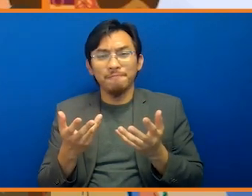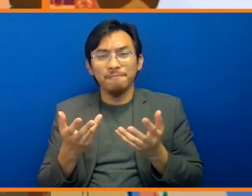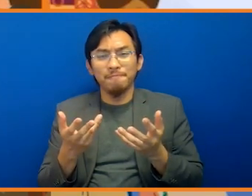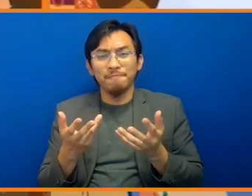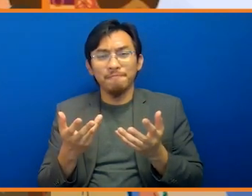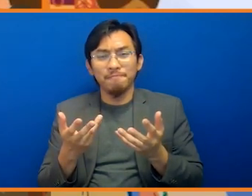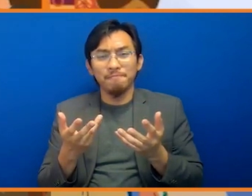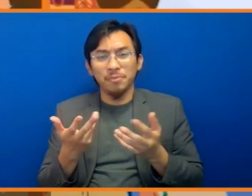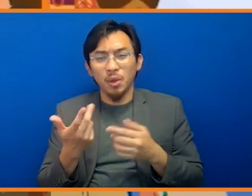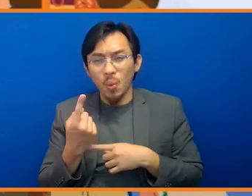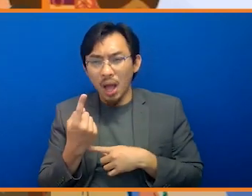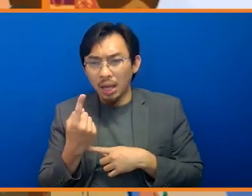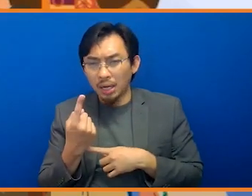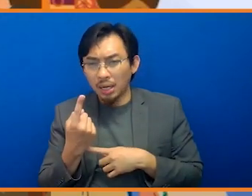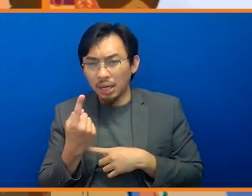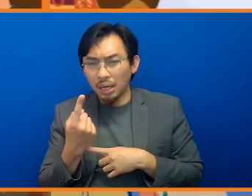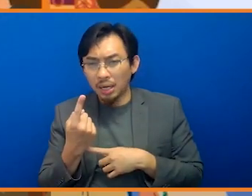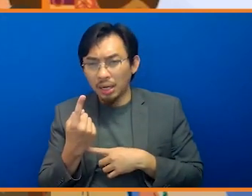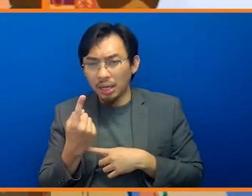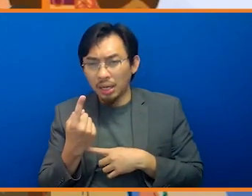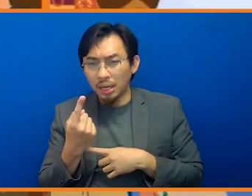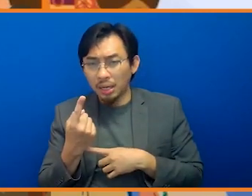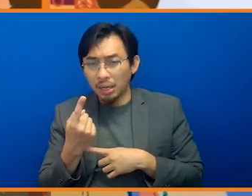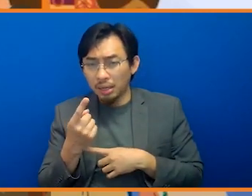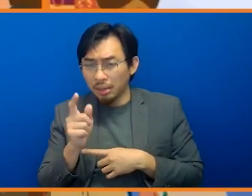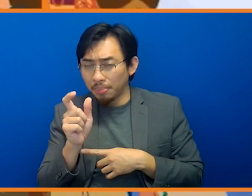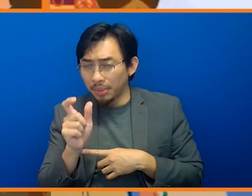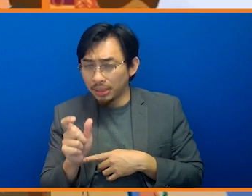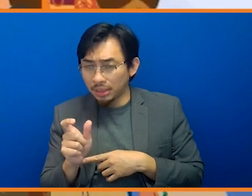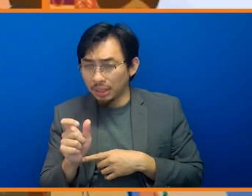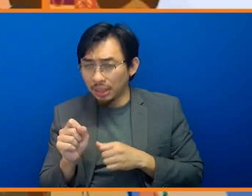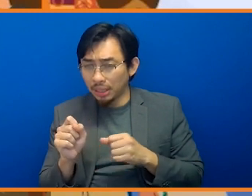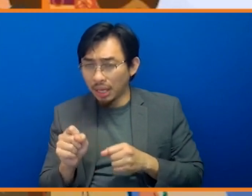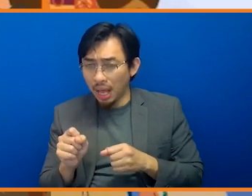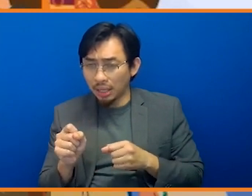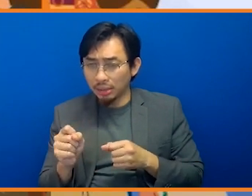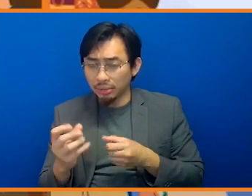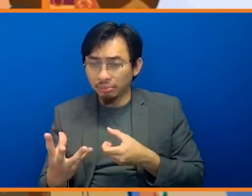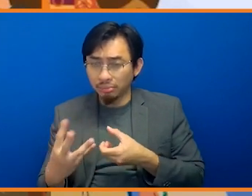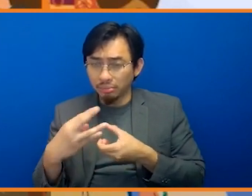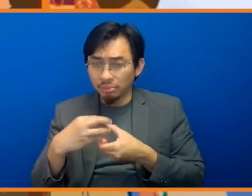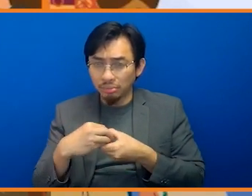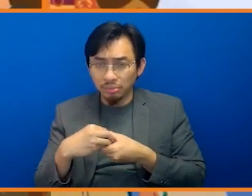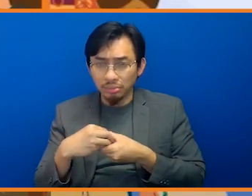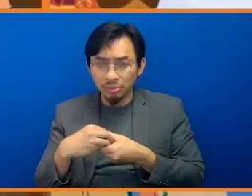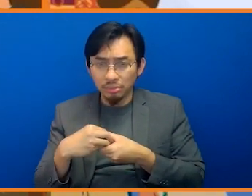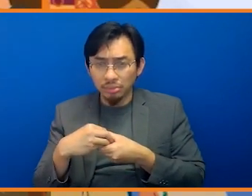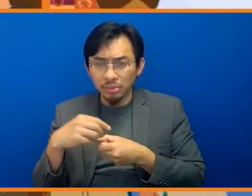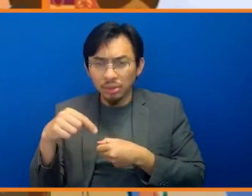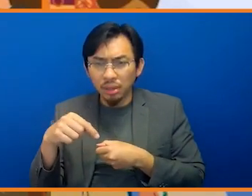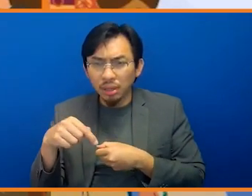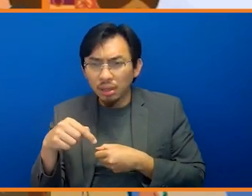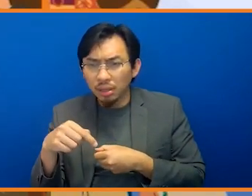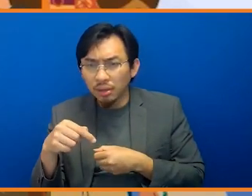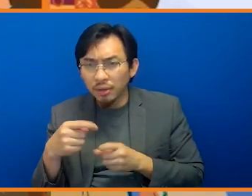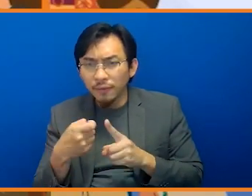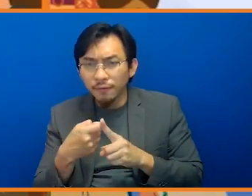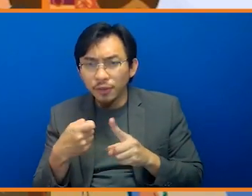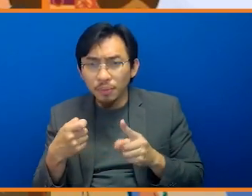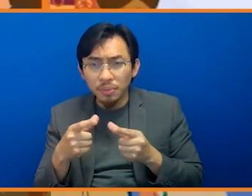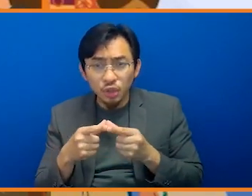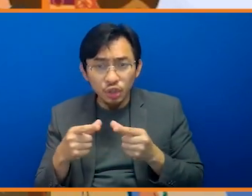Tanaka-san, or one other person who joined from